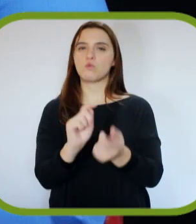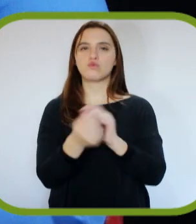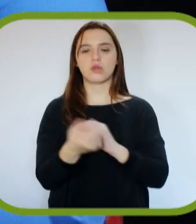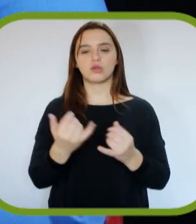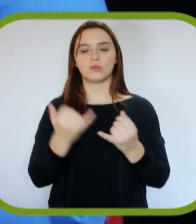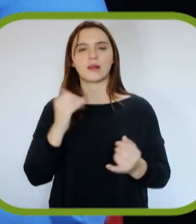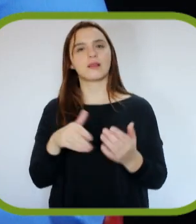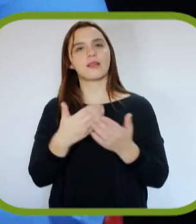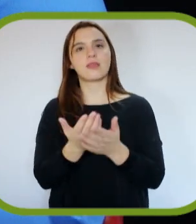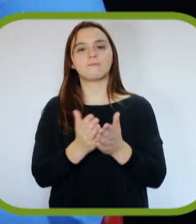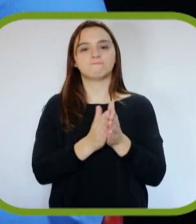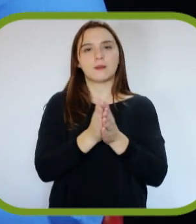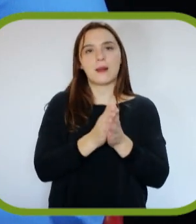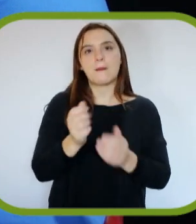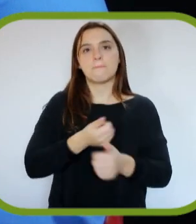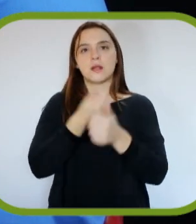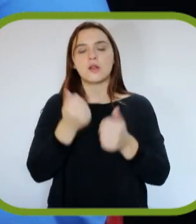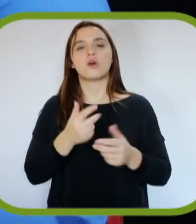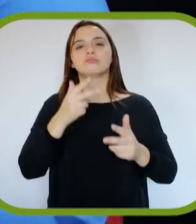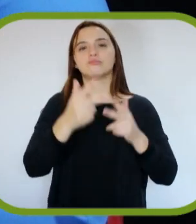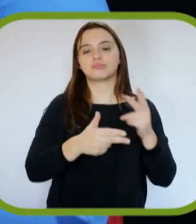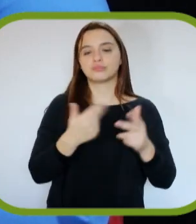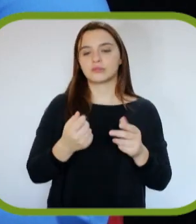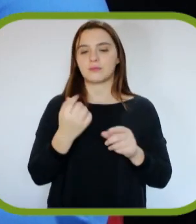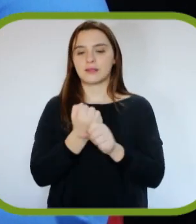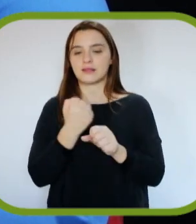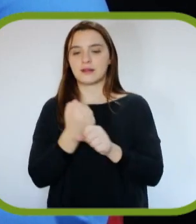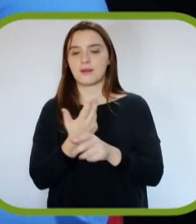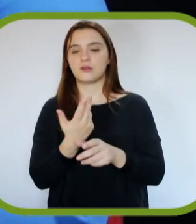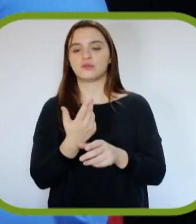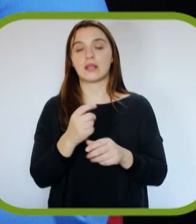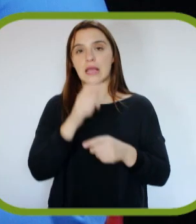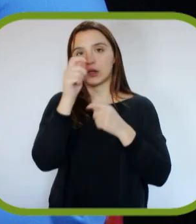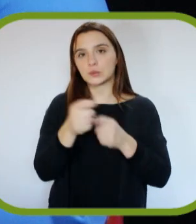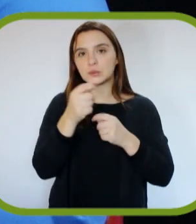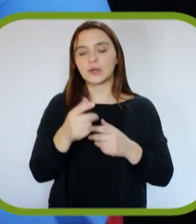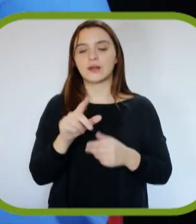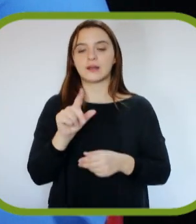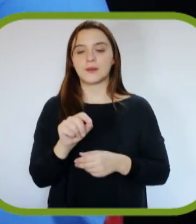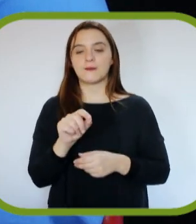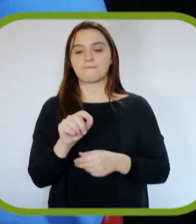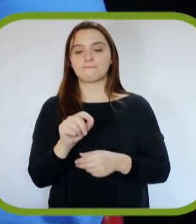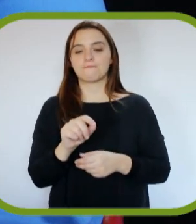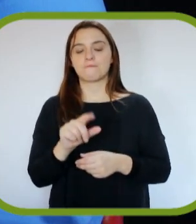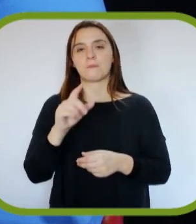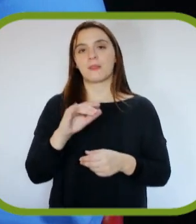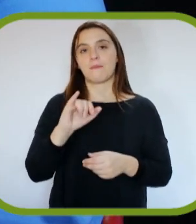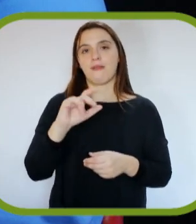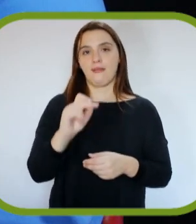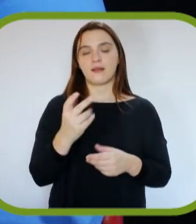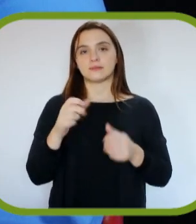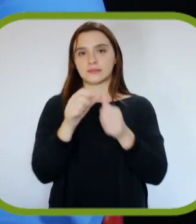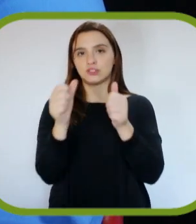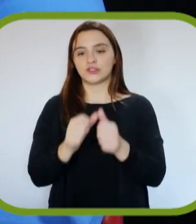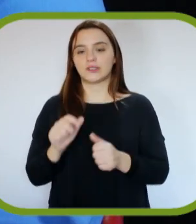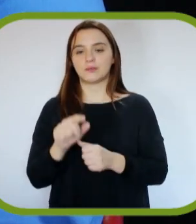to automate and improve the efficiency of industrial, manufacturing, and agricultural processes, and that